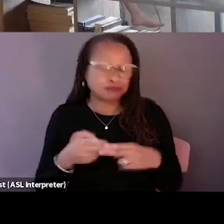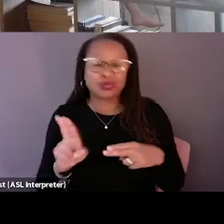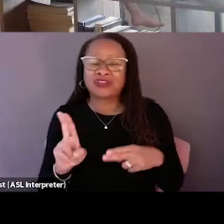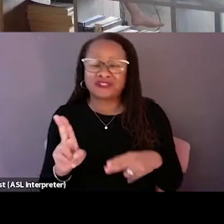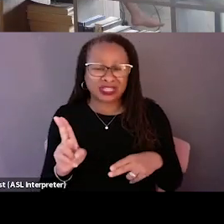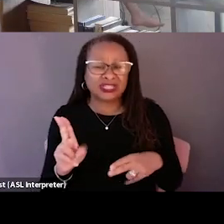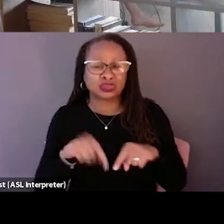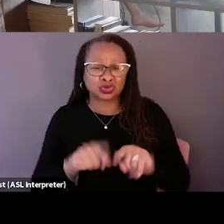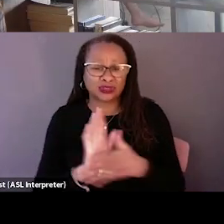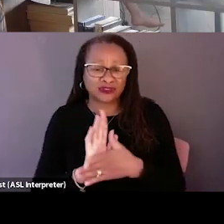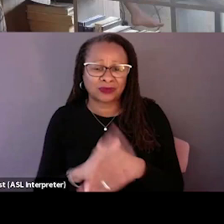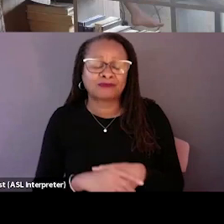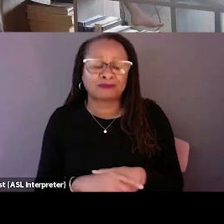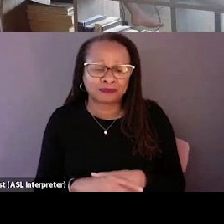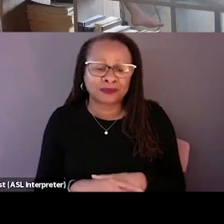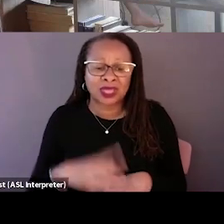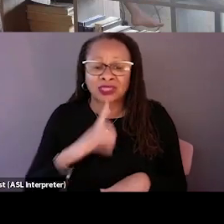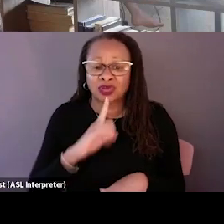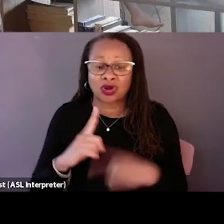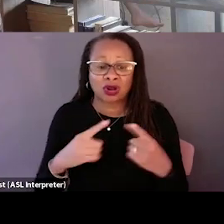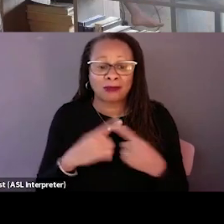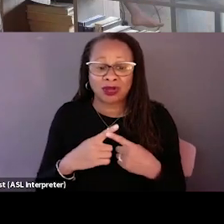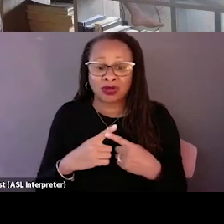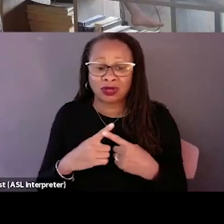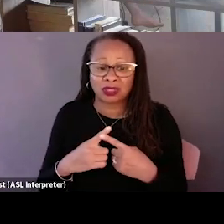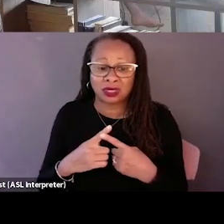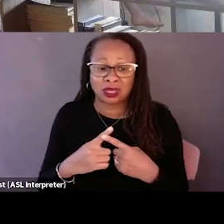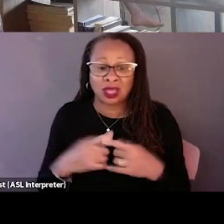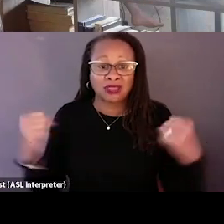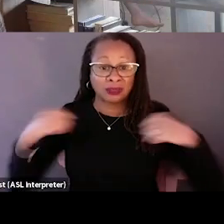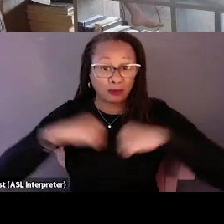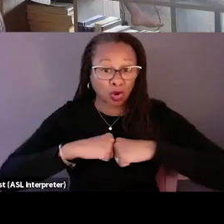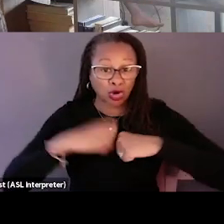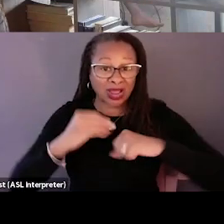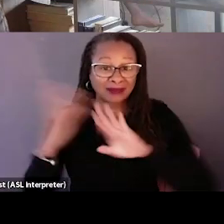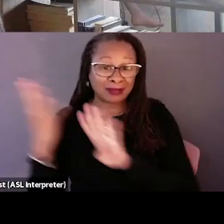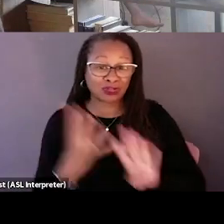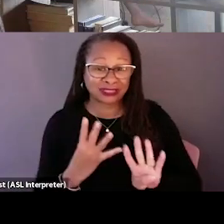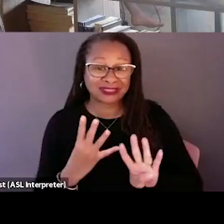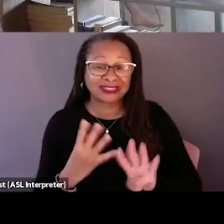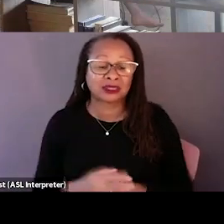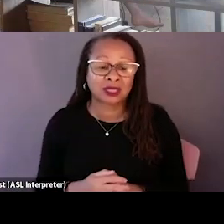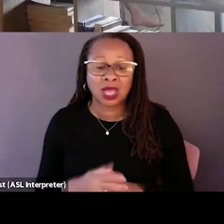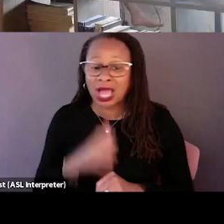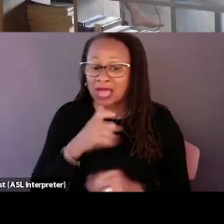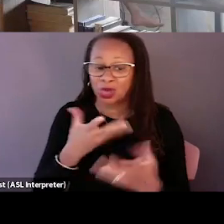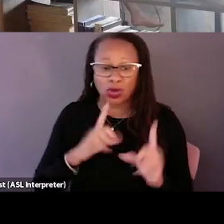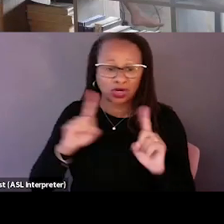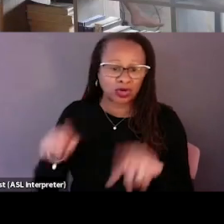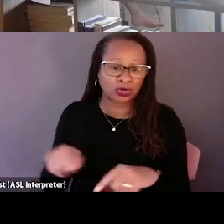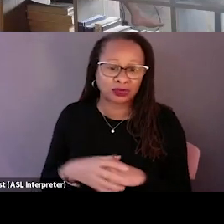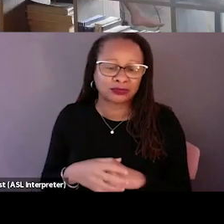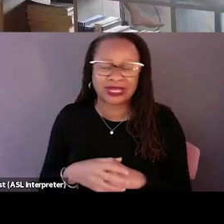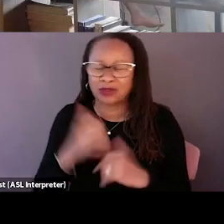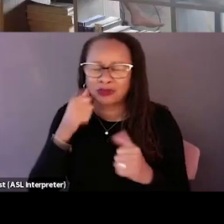briefly that are about the border and migrants. I don't want to go, I don't remember all